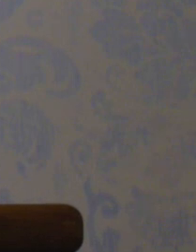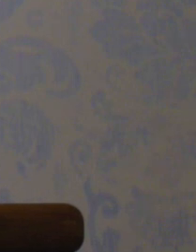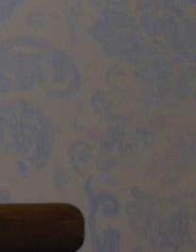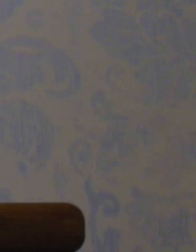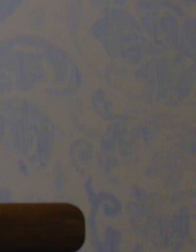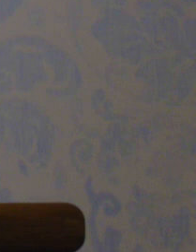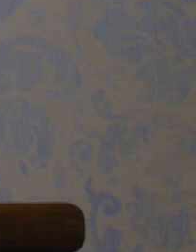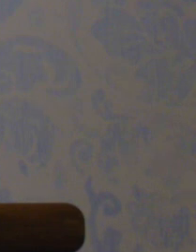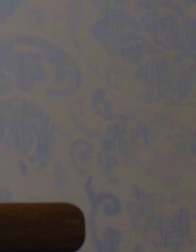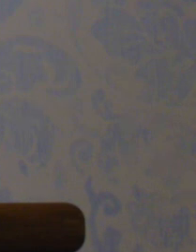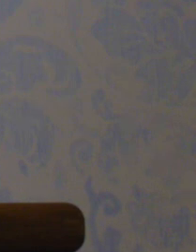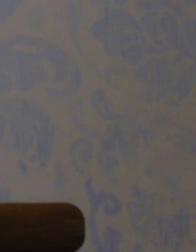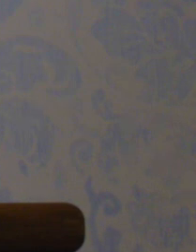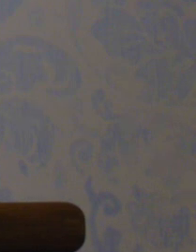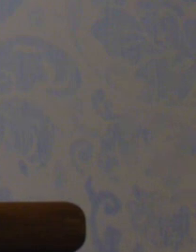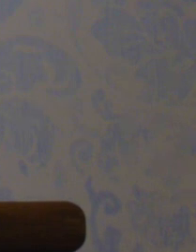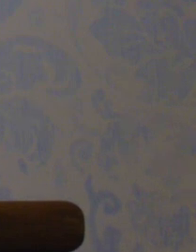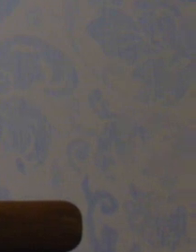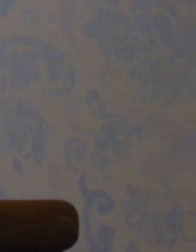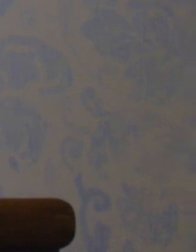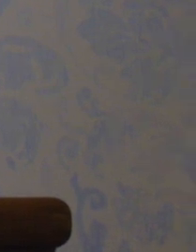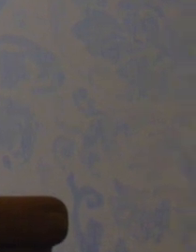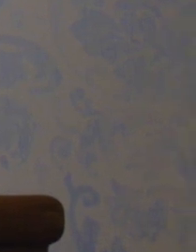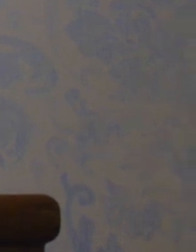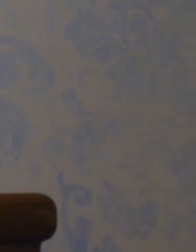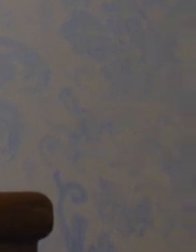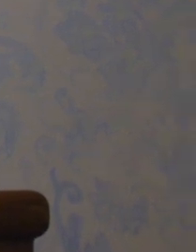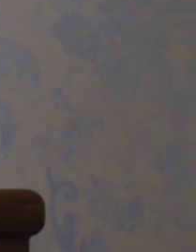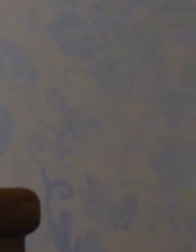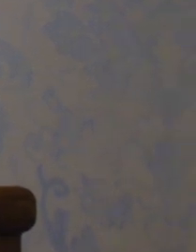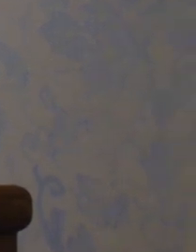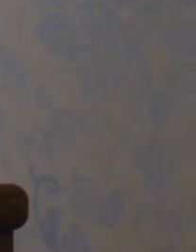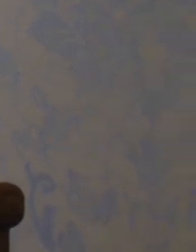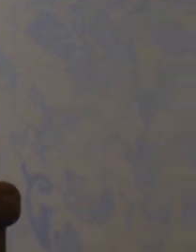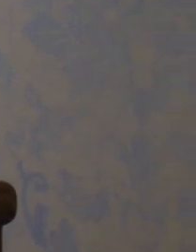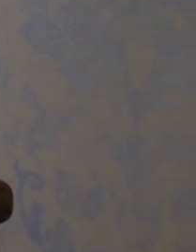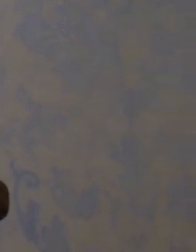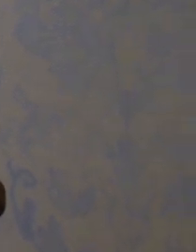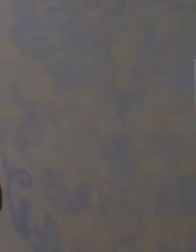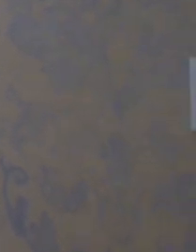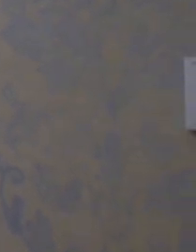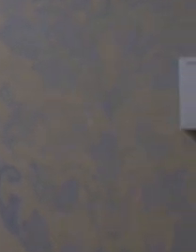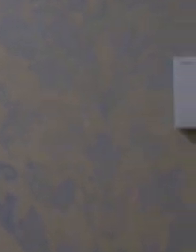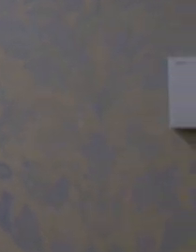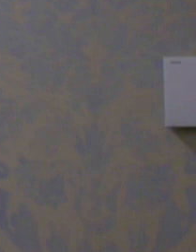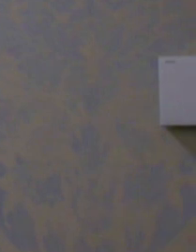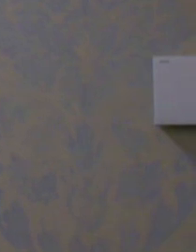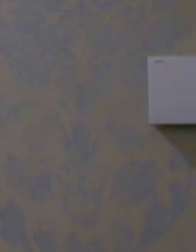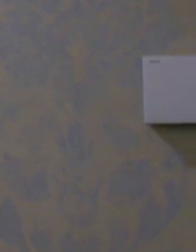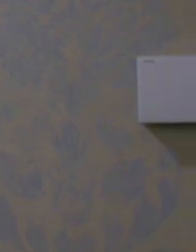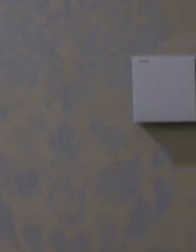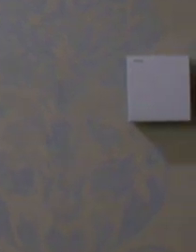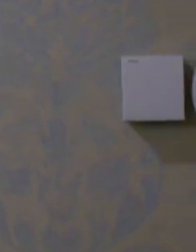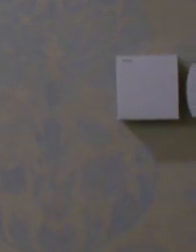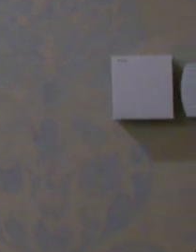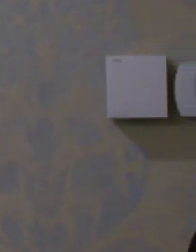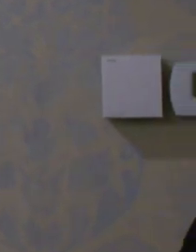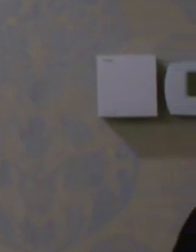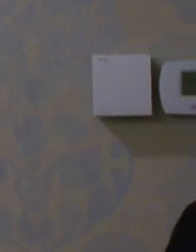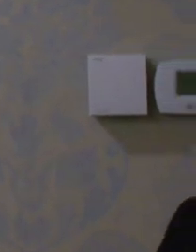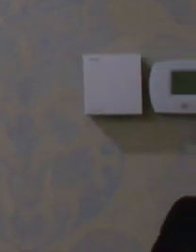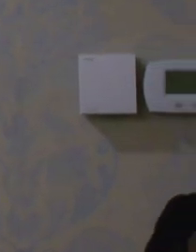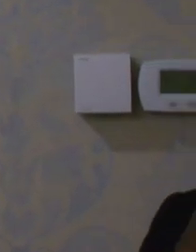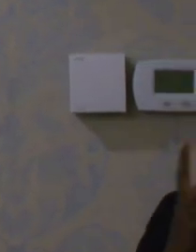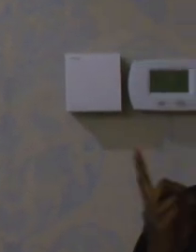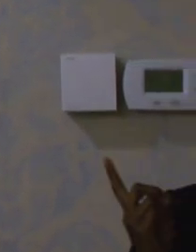blended CPD trajectory for the teacher in Vietnam context. And when you see about it, it is really about